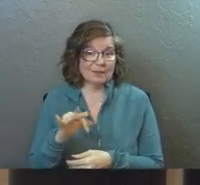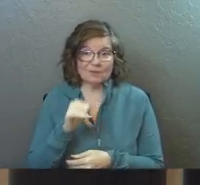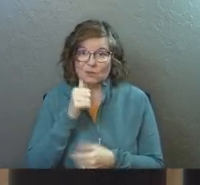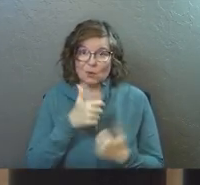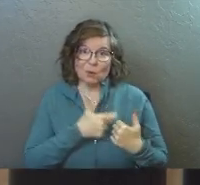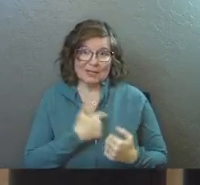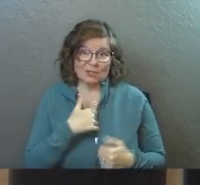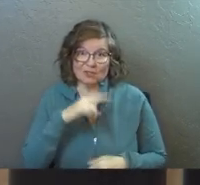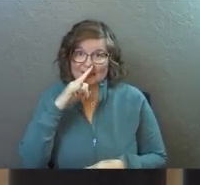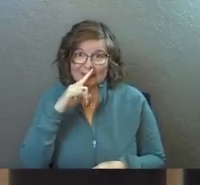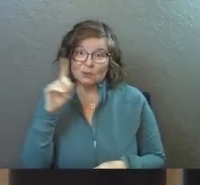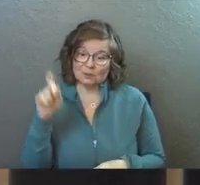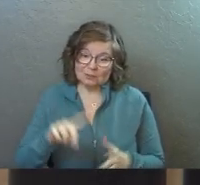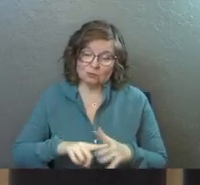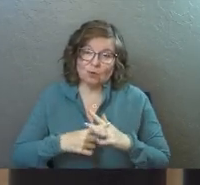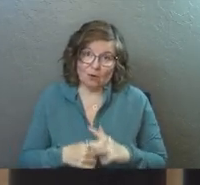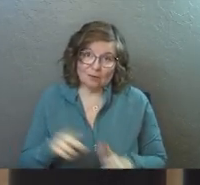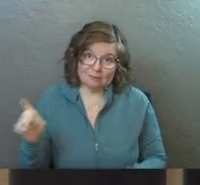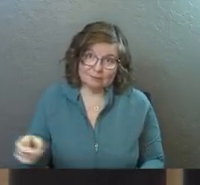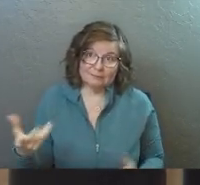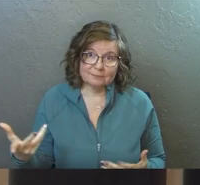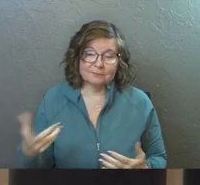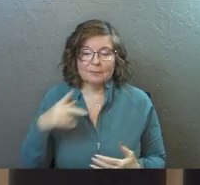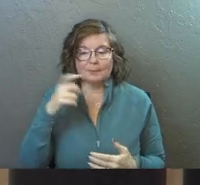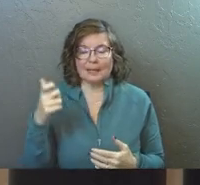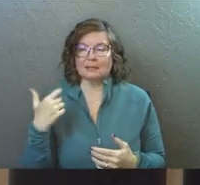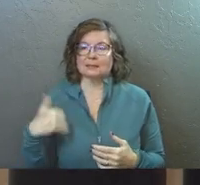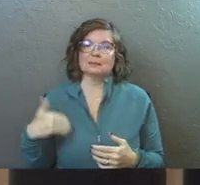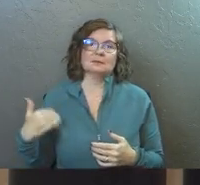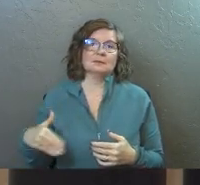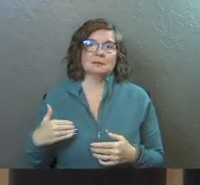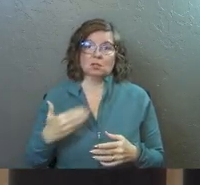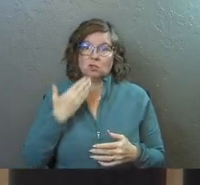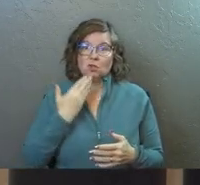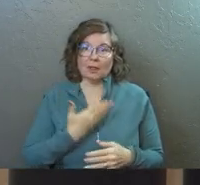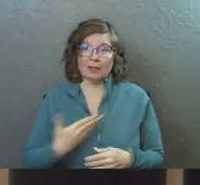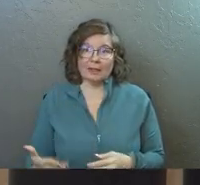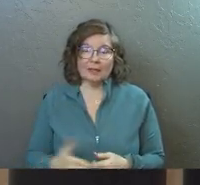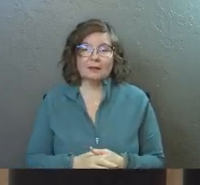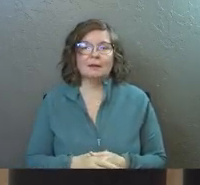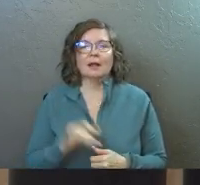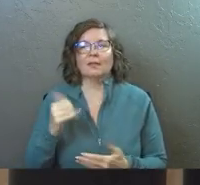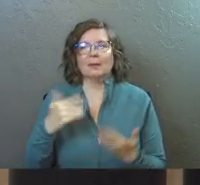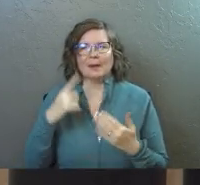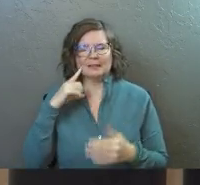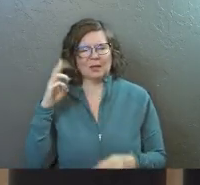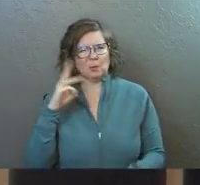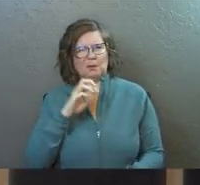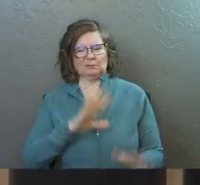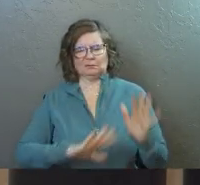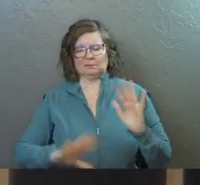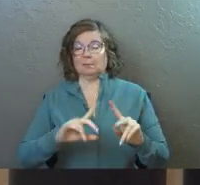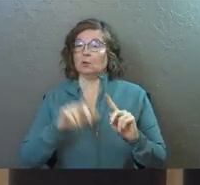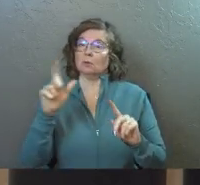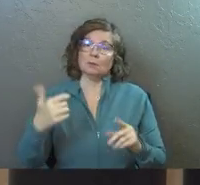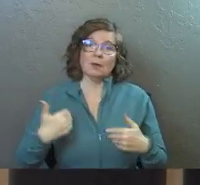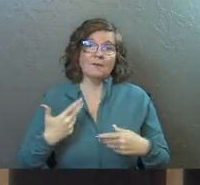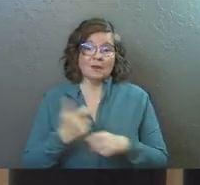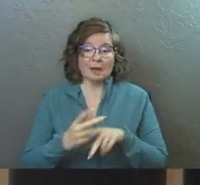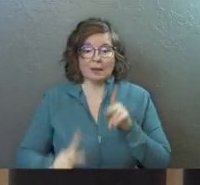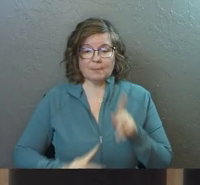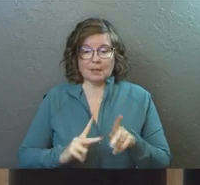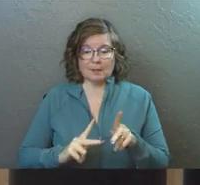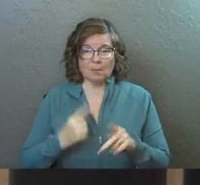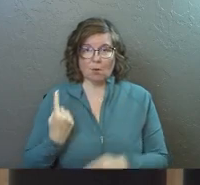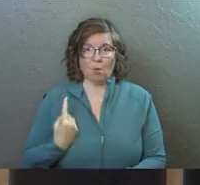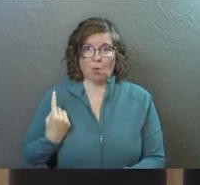you don't date your kids, man, you need to start. Because it's a good thing. And that might sound weird to you, but you've got to get